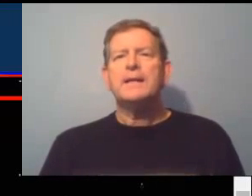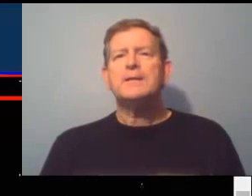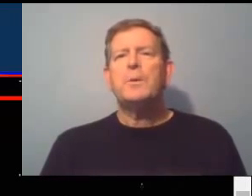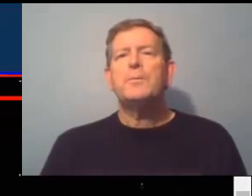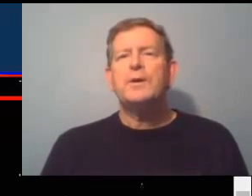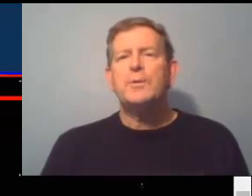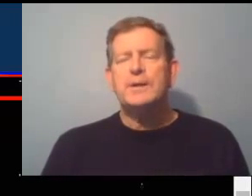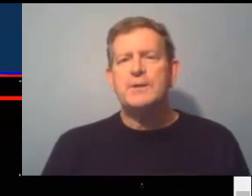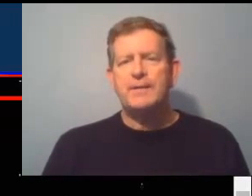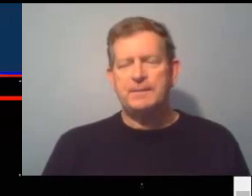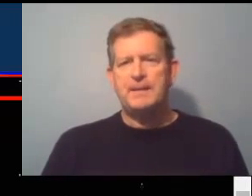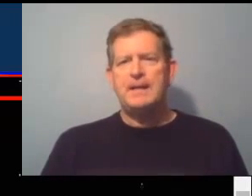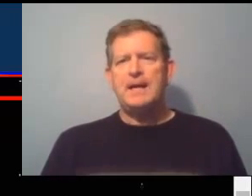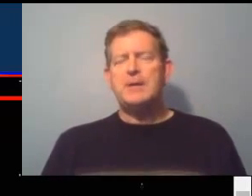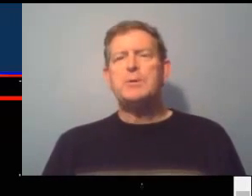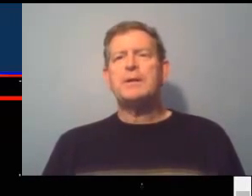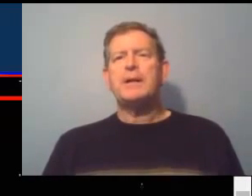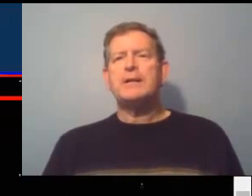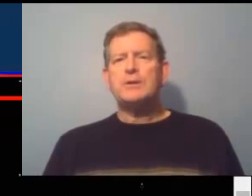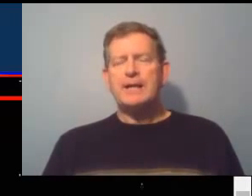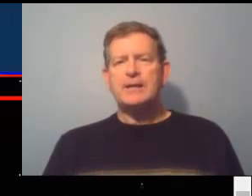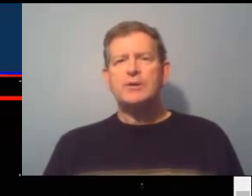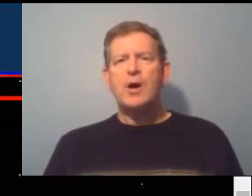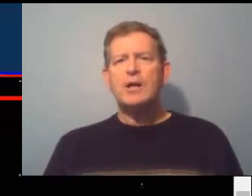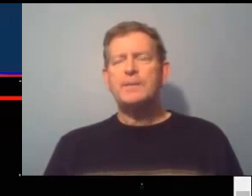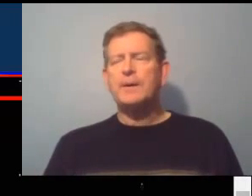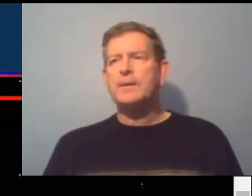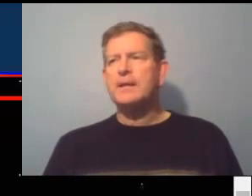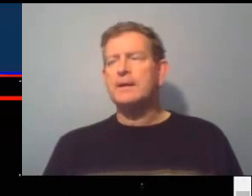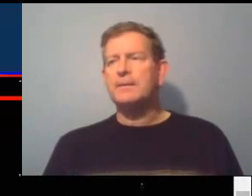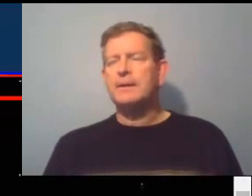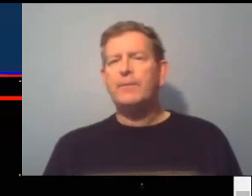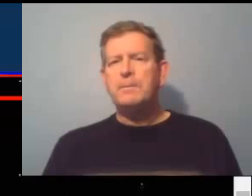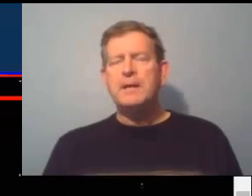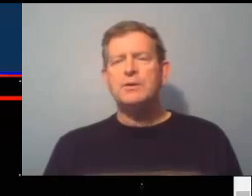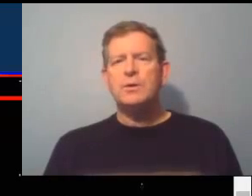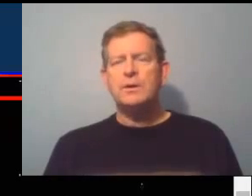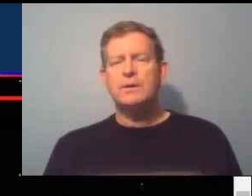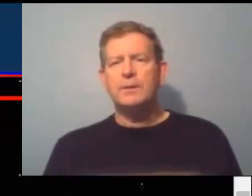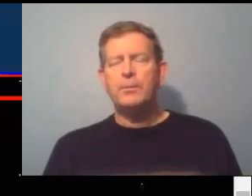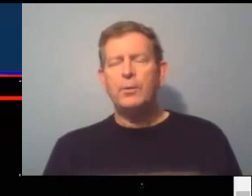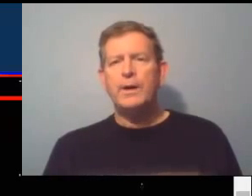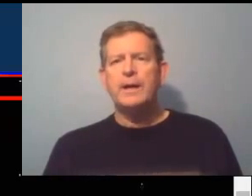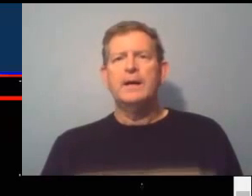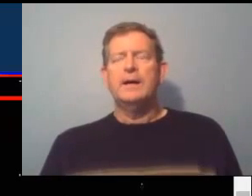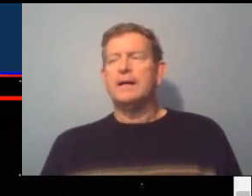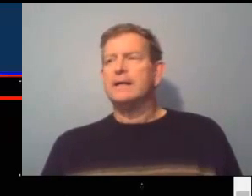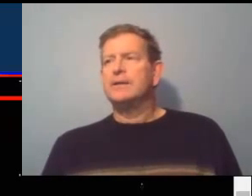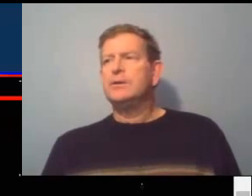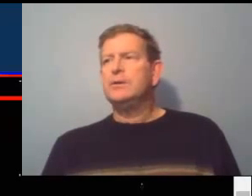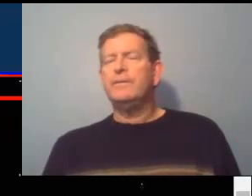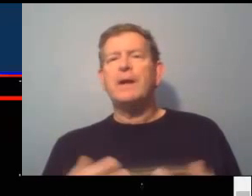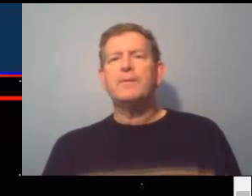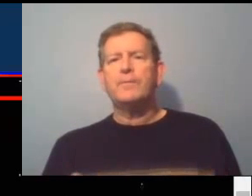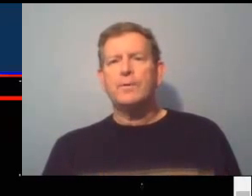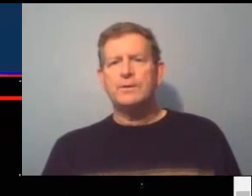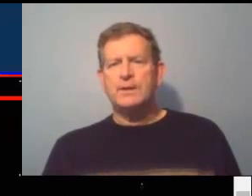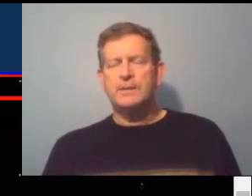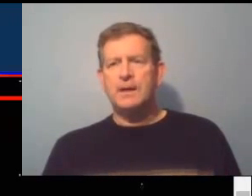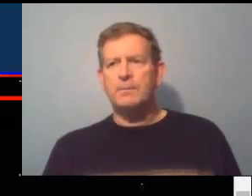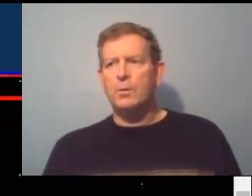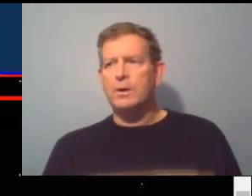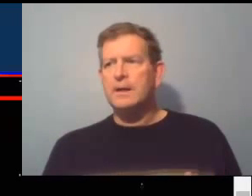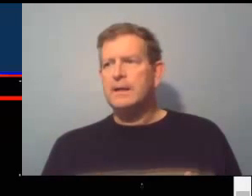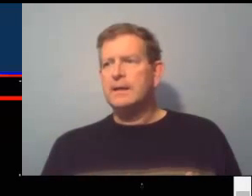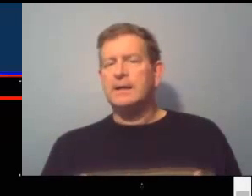Here we are back in lesson 1.27. And during the last class, I talked about the different means you can employ to develop your